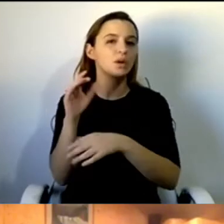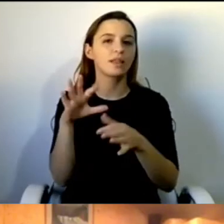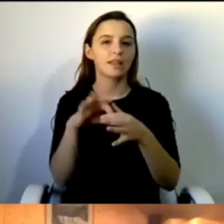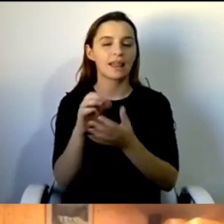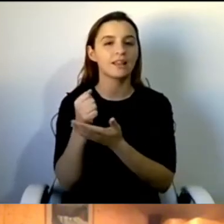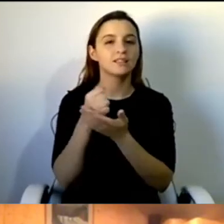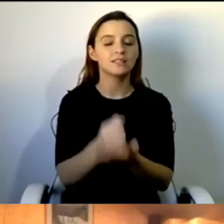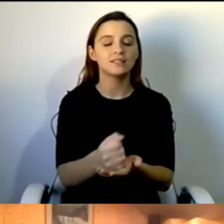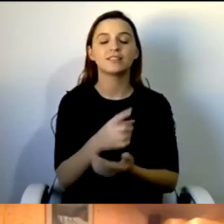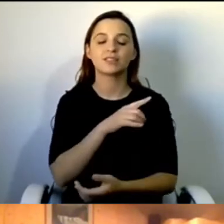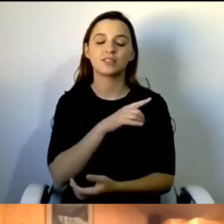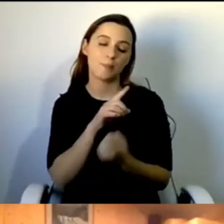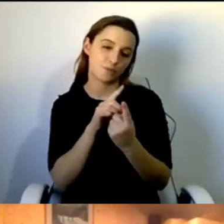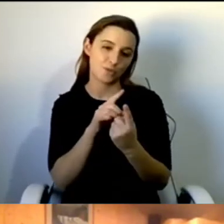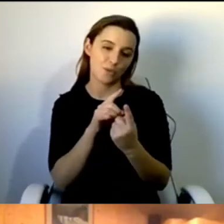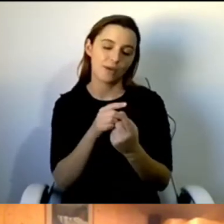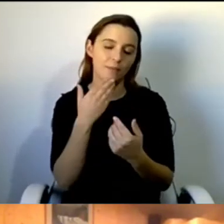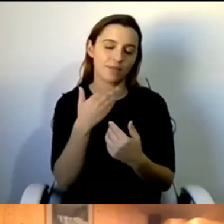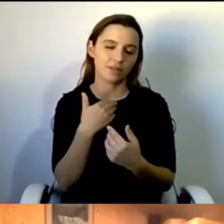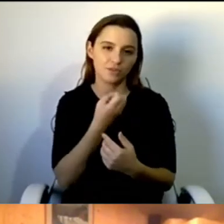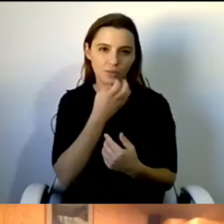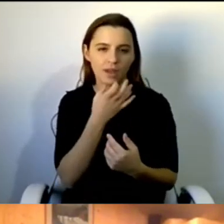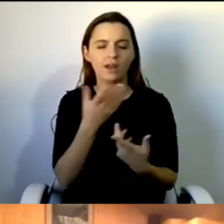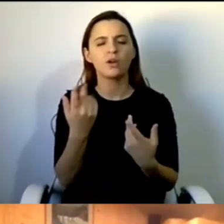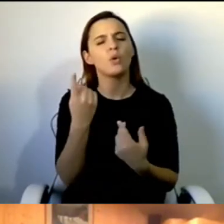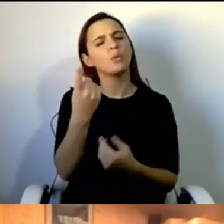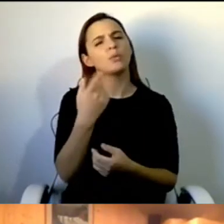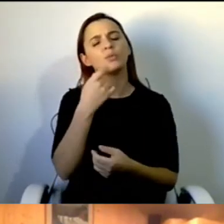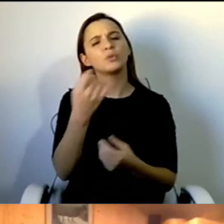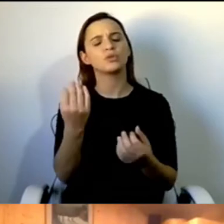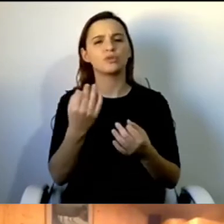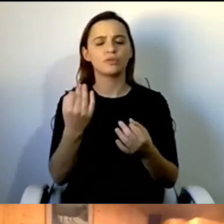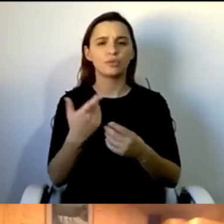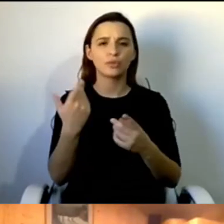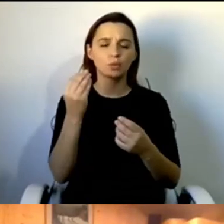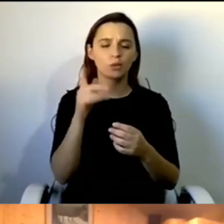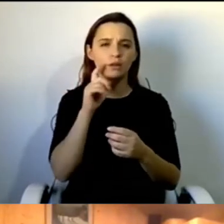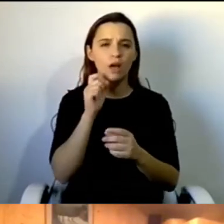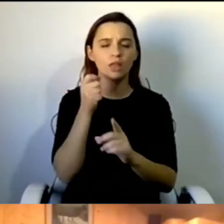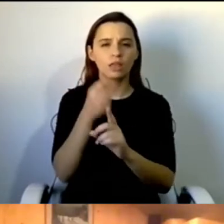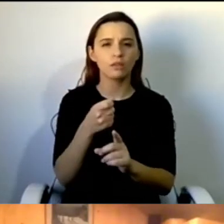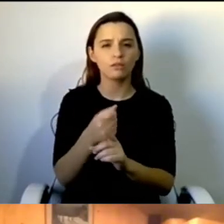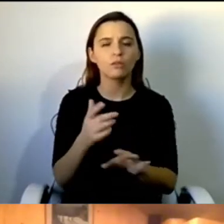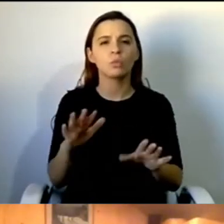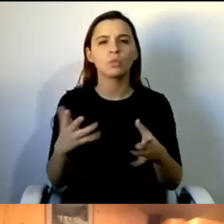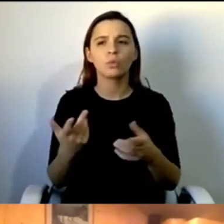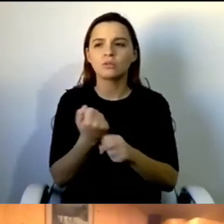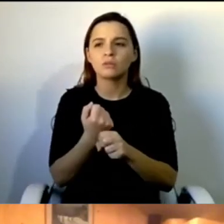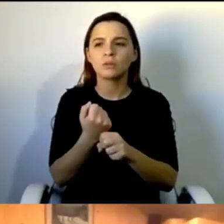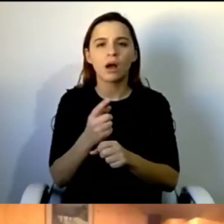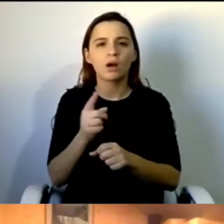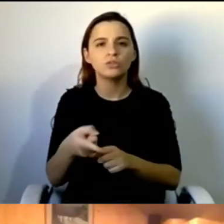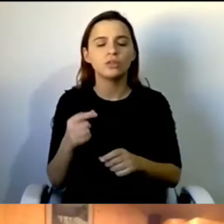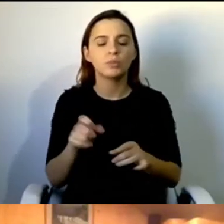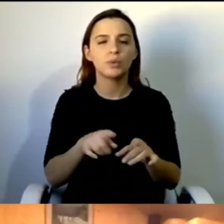what was the role of disability activism and was it important in drafting personal assistance policies? Back in